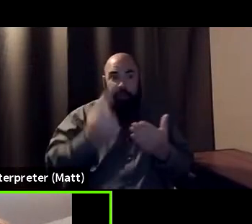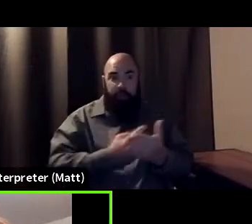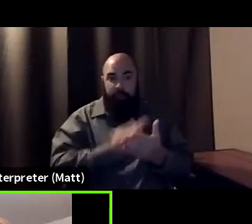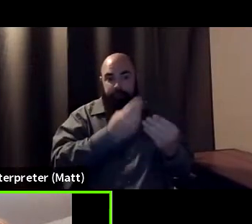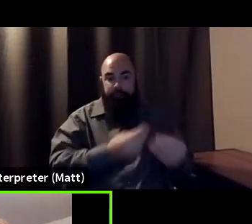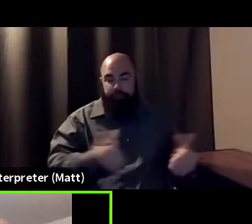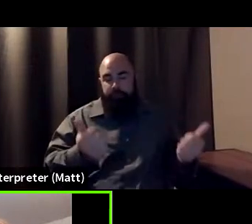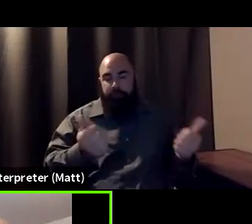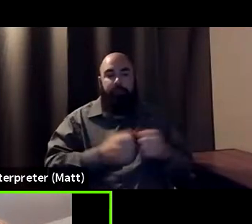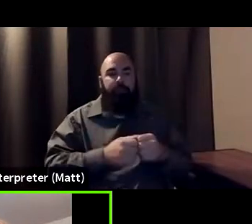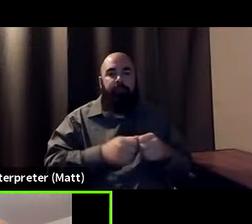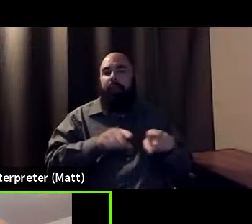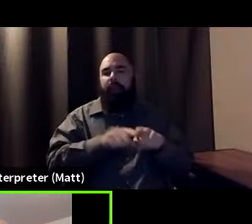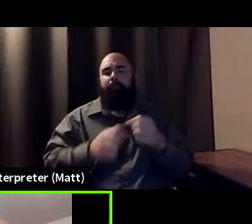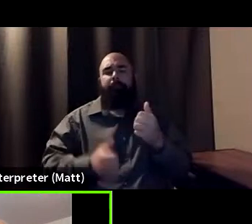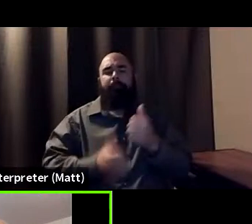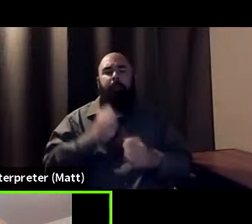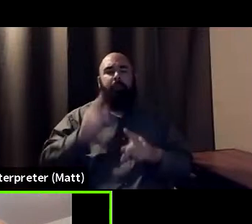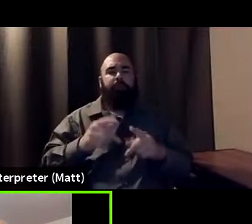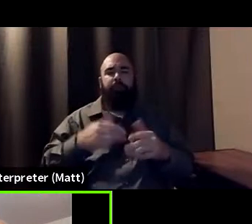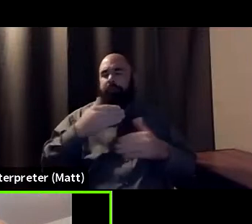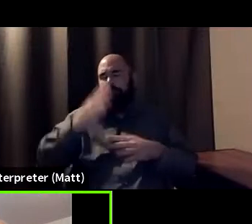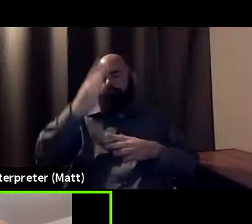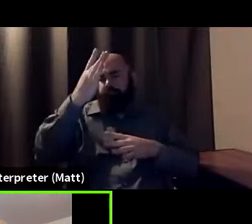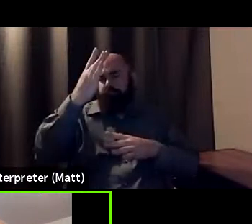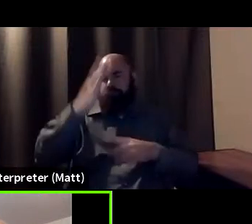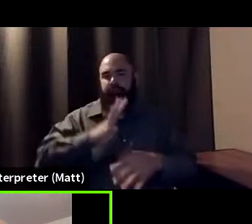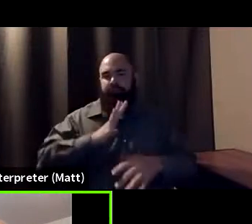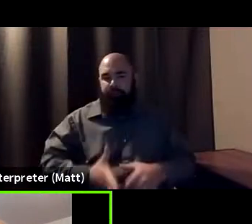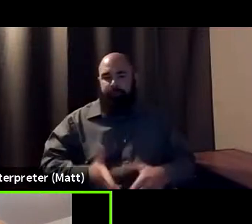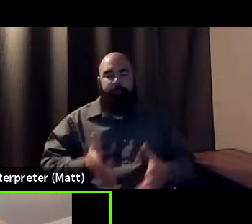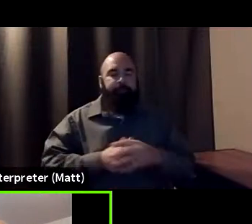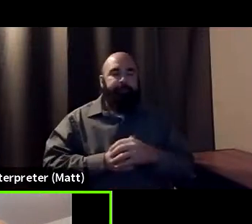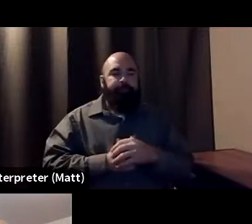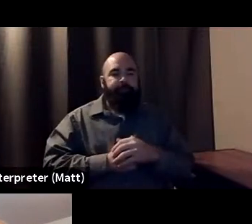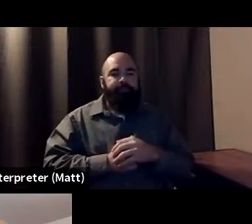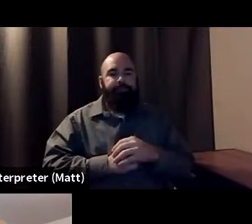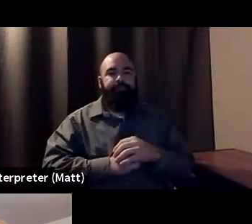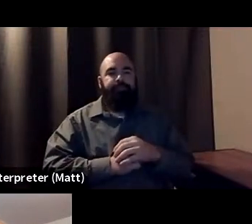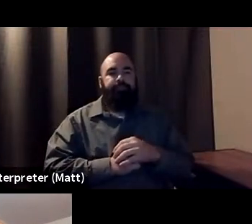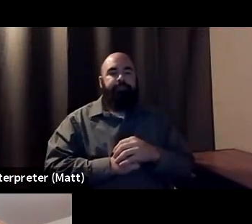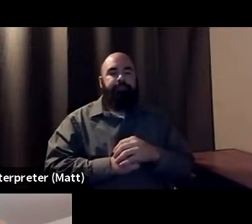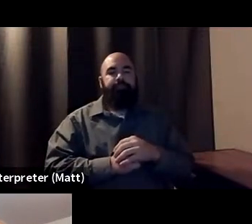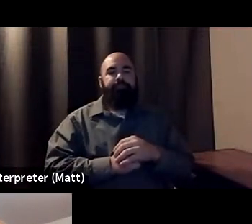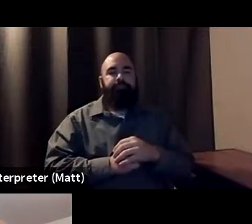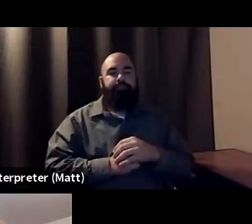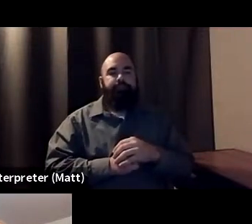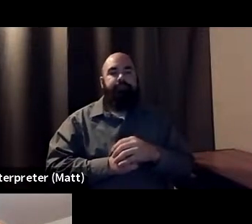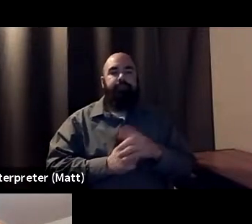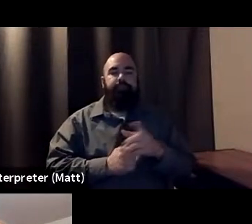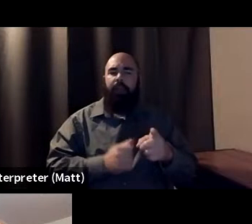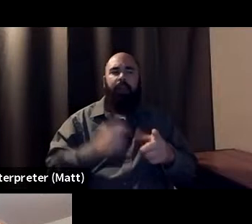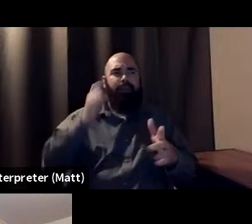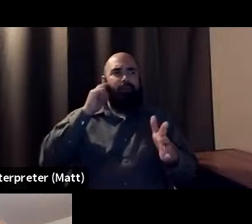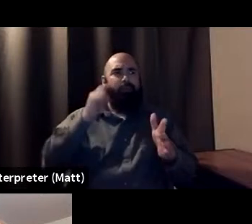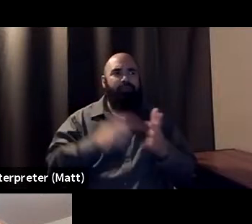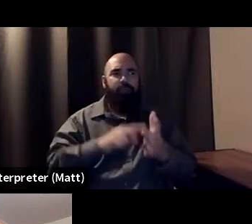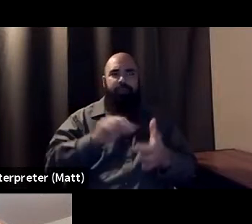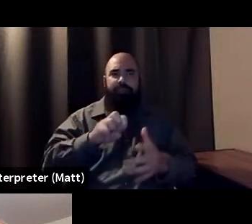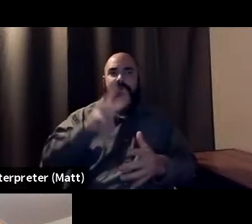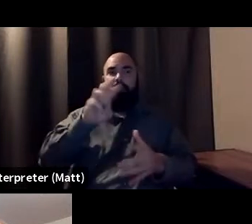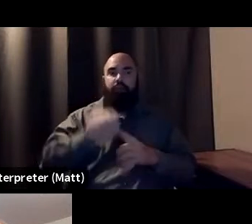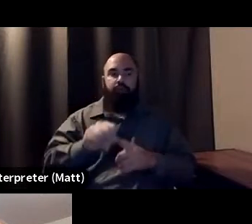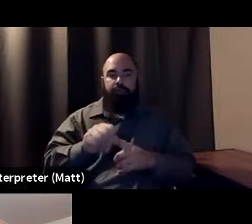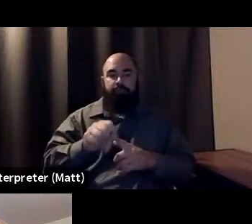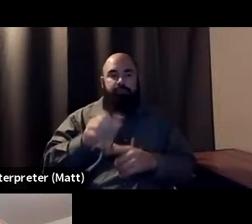very well tolerated for the most part. Very good. Well, it seems like every day in the news, we're seeing another